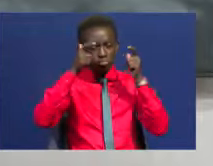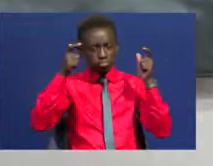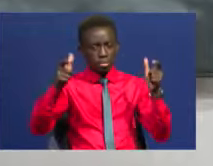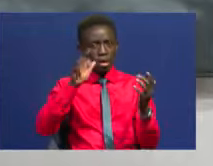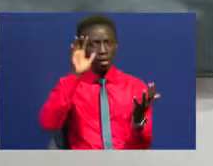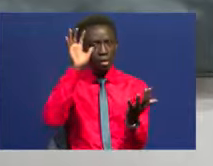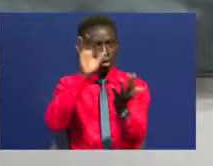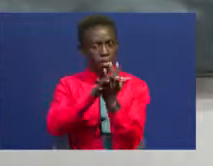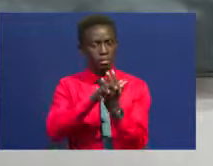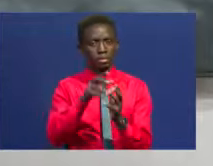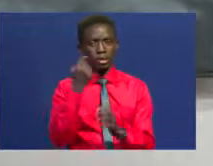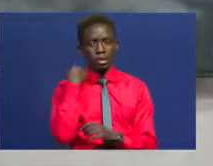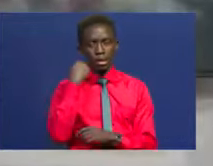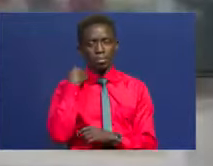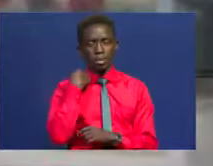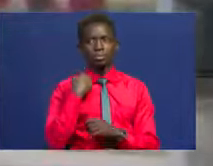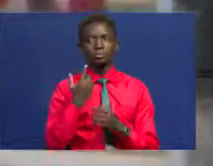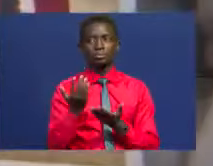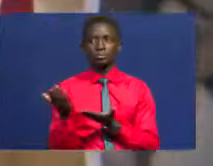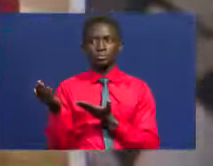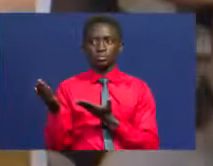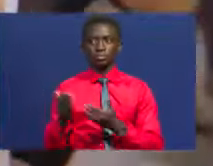crocodile population.